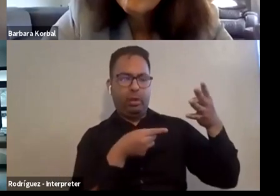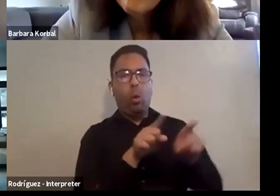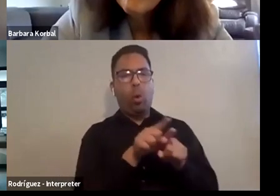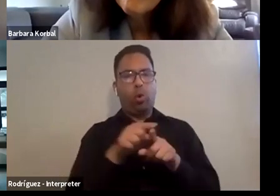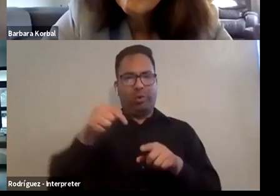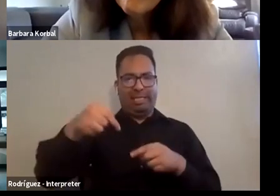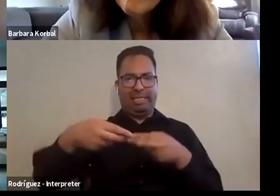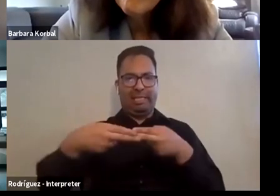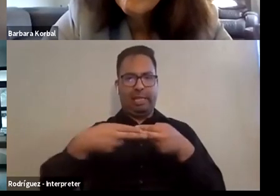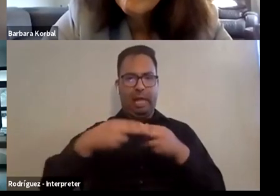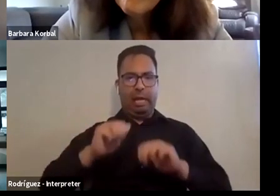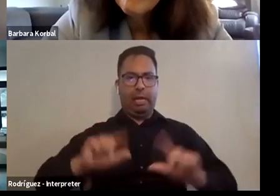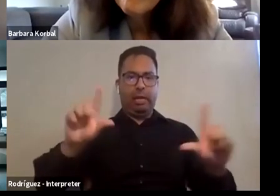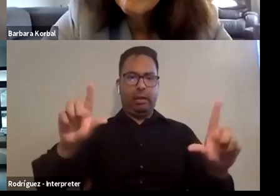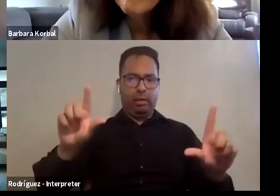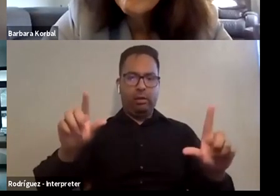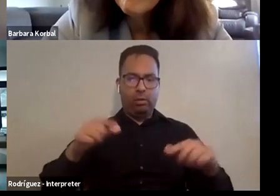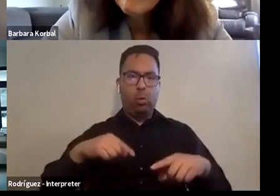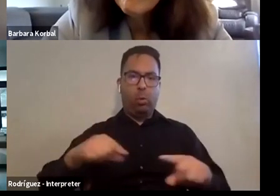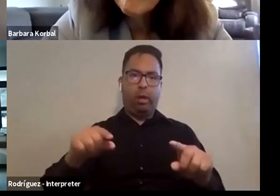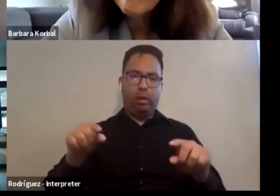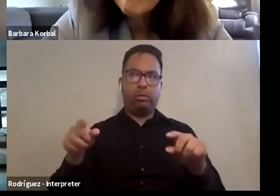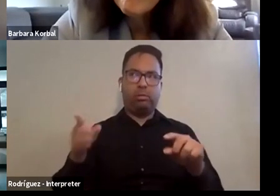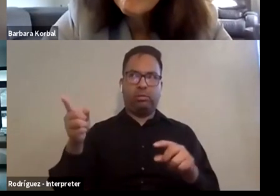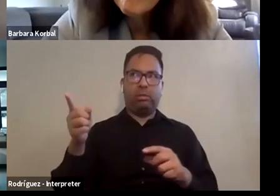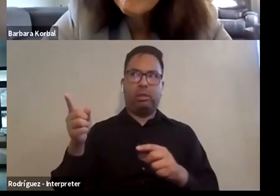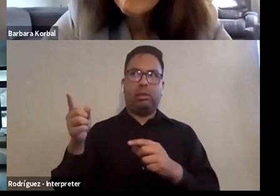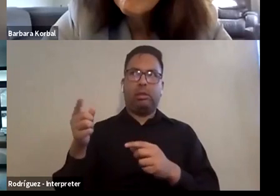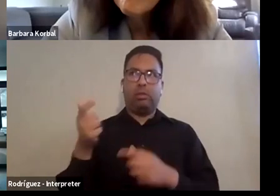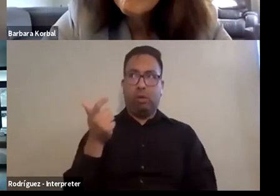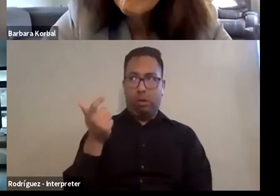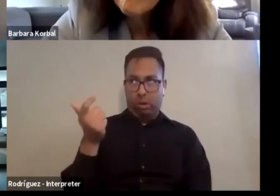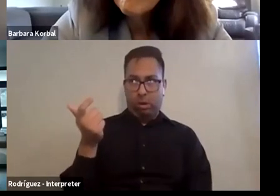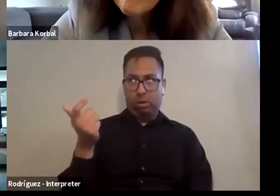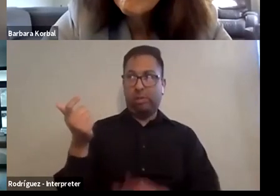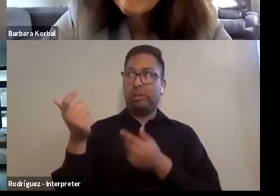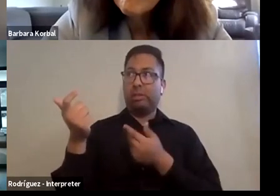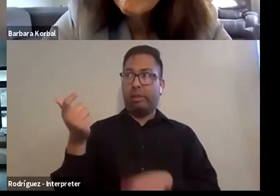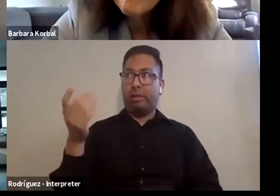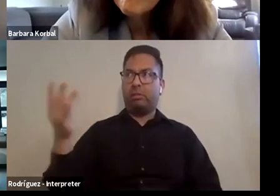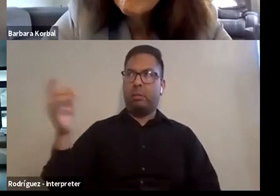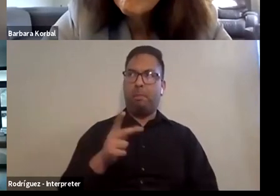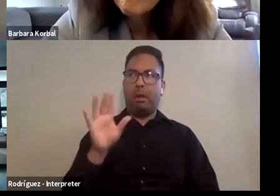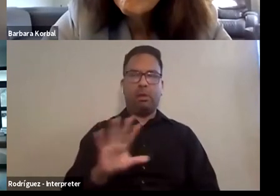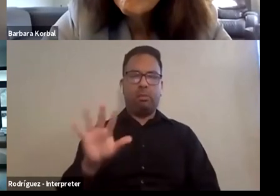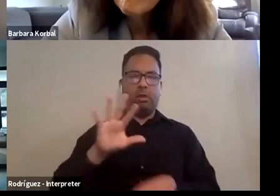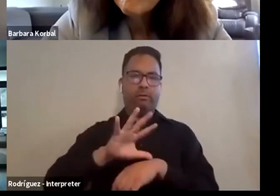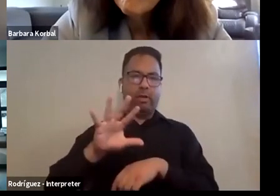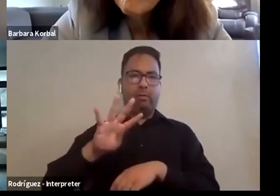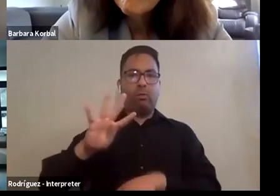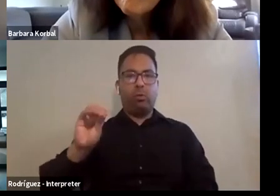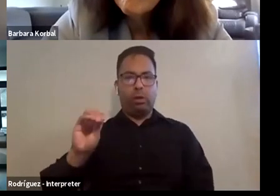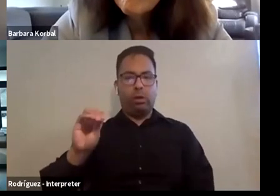we while it's playing. We come back at approximately 5:40 in the afternoon